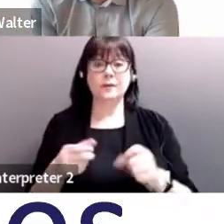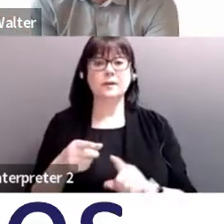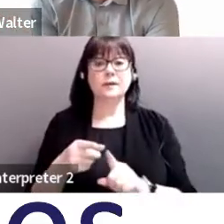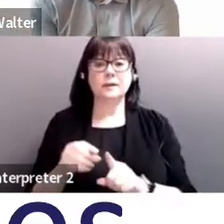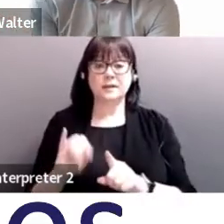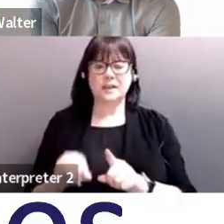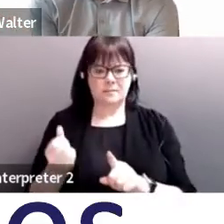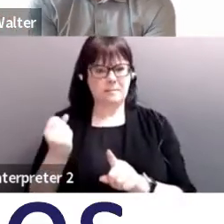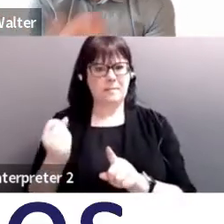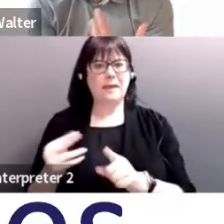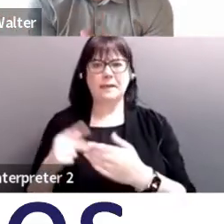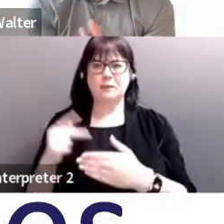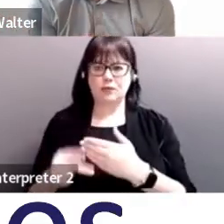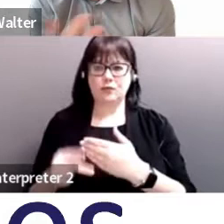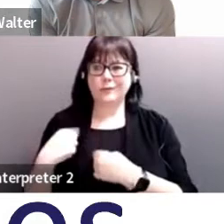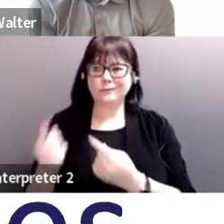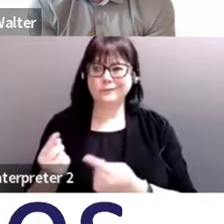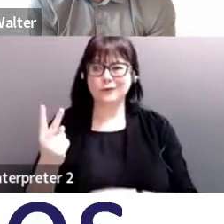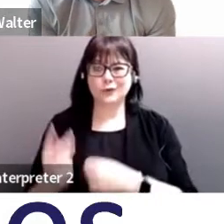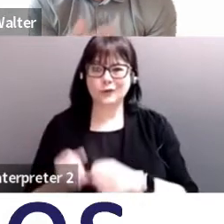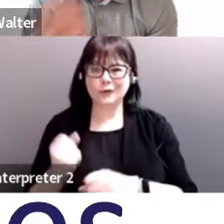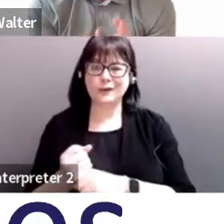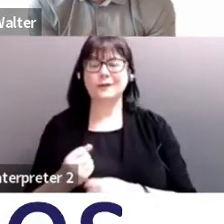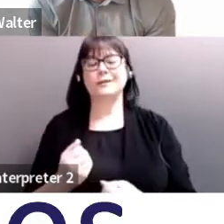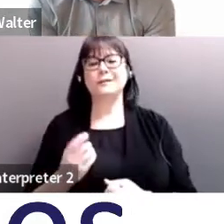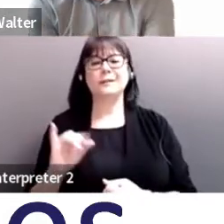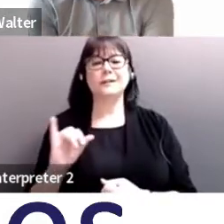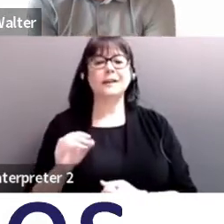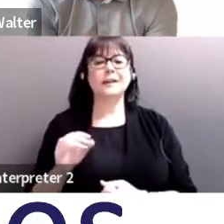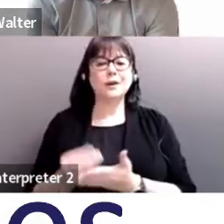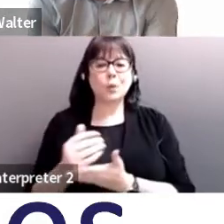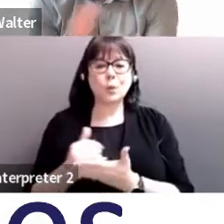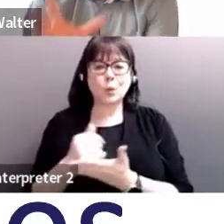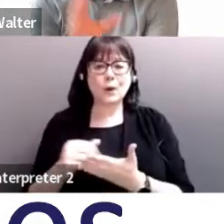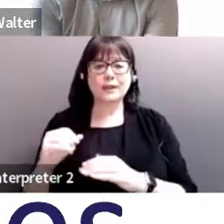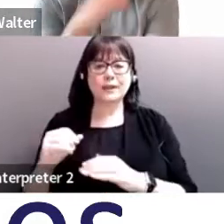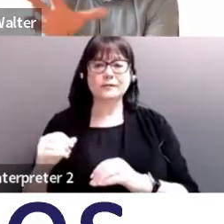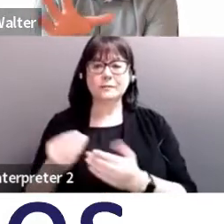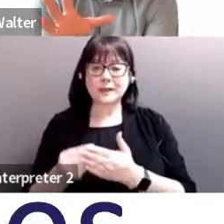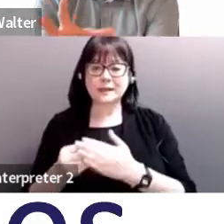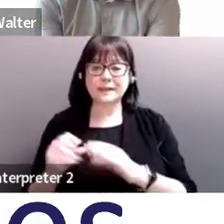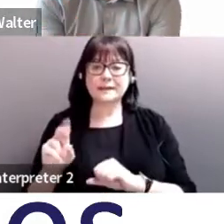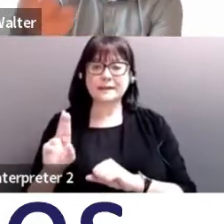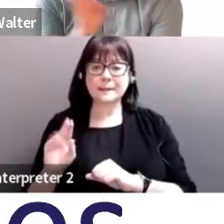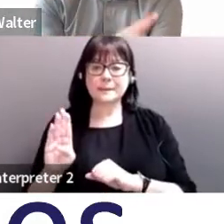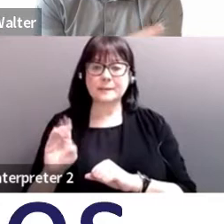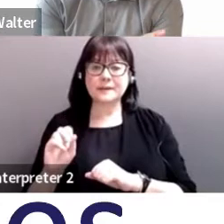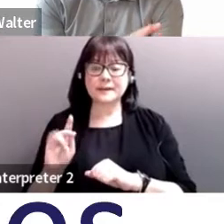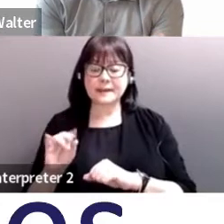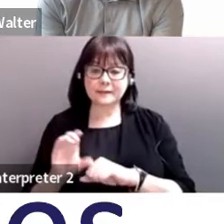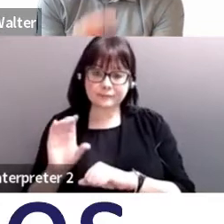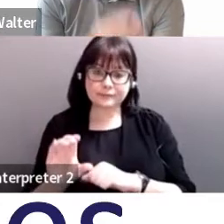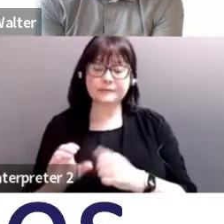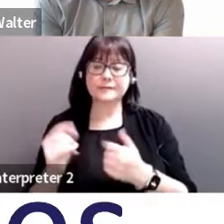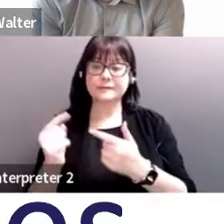2 years, through wage subsidies, those types of things, equipment subsidies, and that's special. So it won't be around forever. But the 4